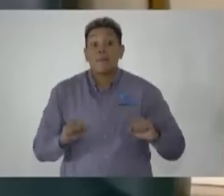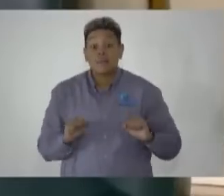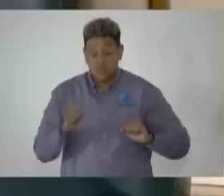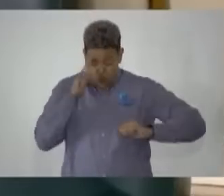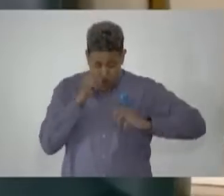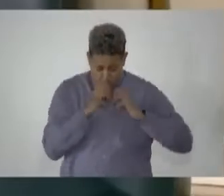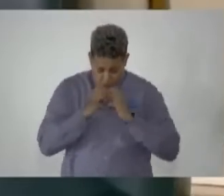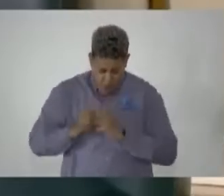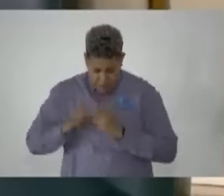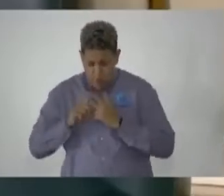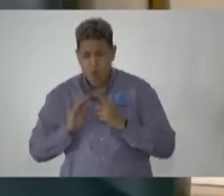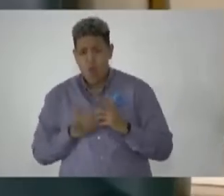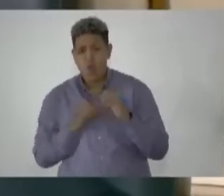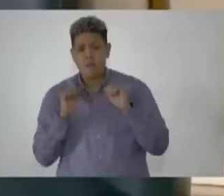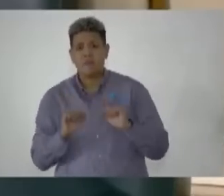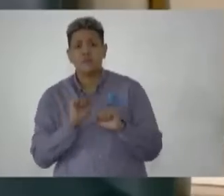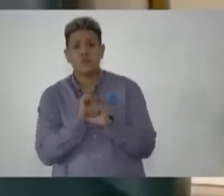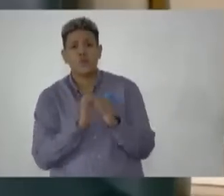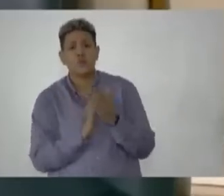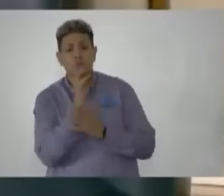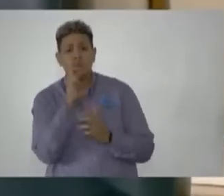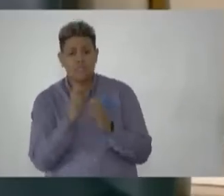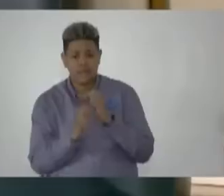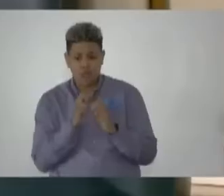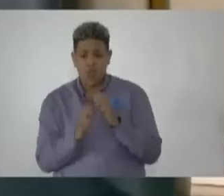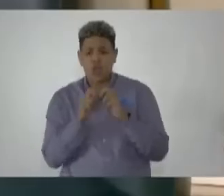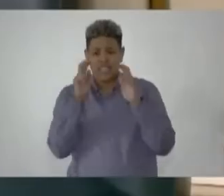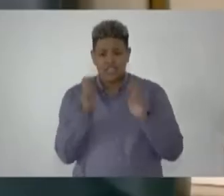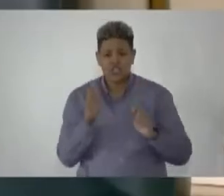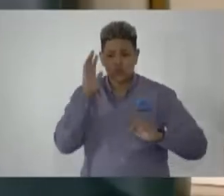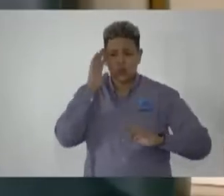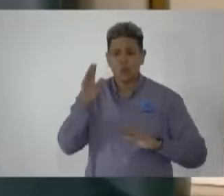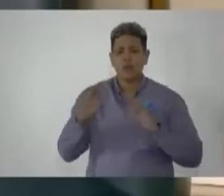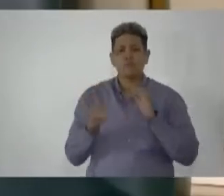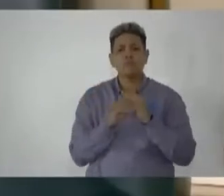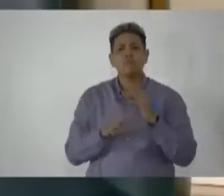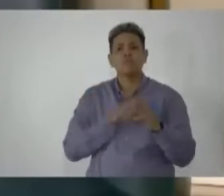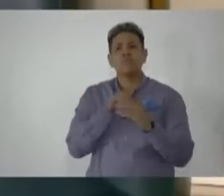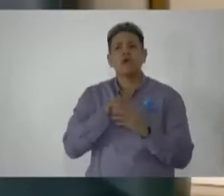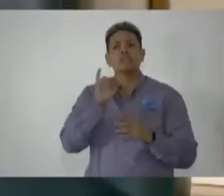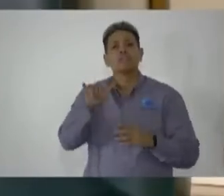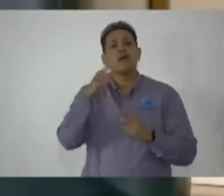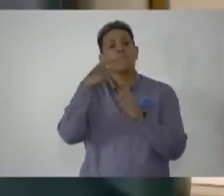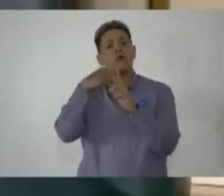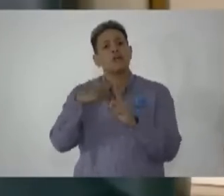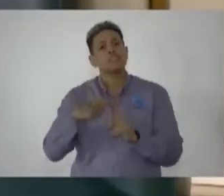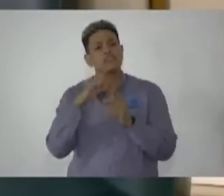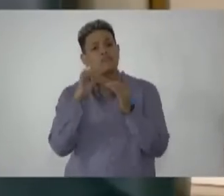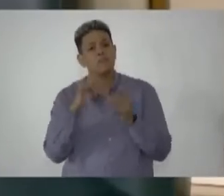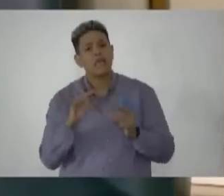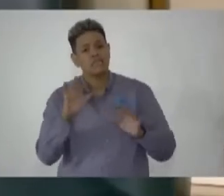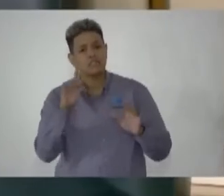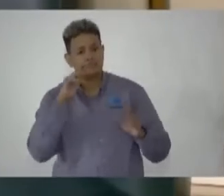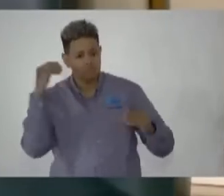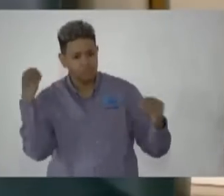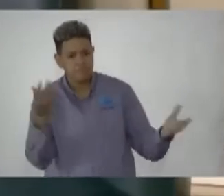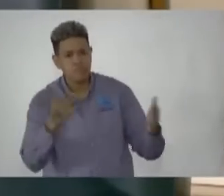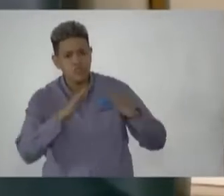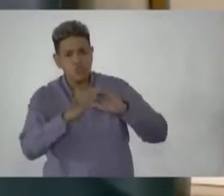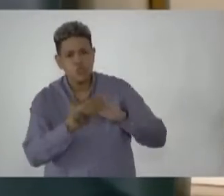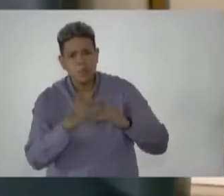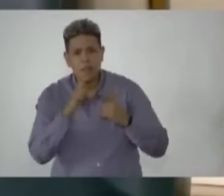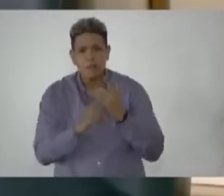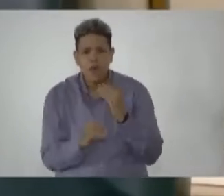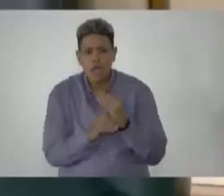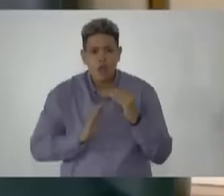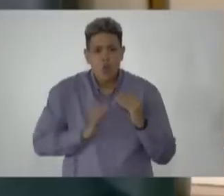our ability to work through difficult issues will be a part of that positive message to Jamaica and to